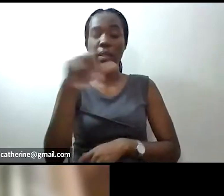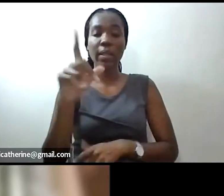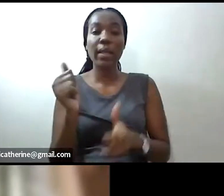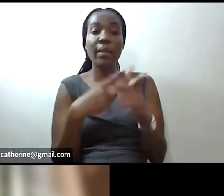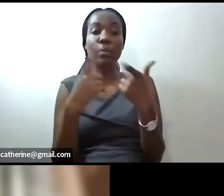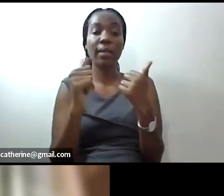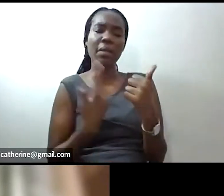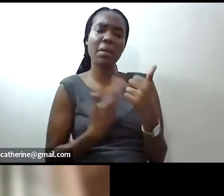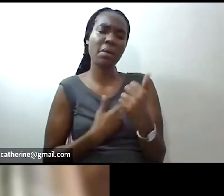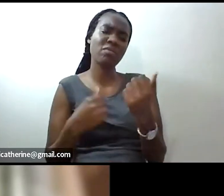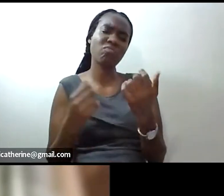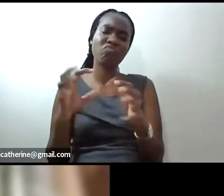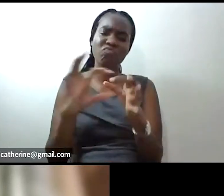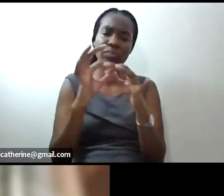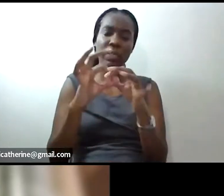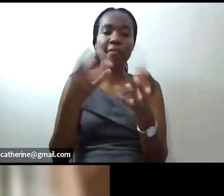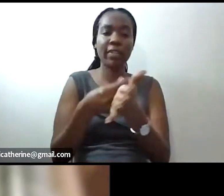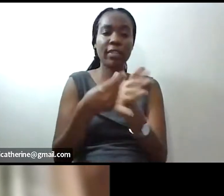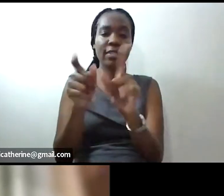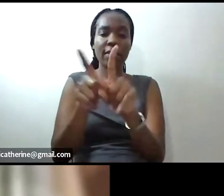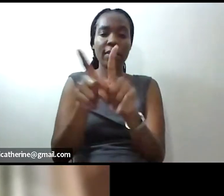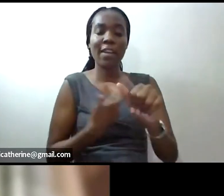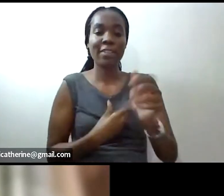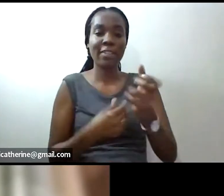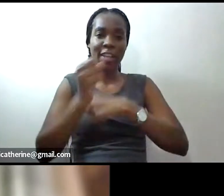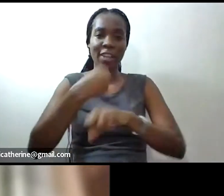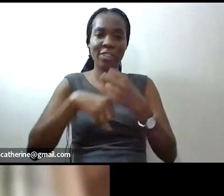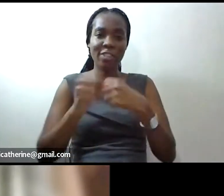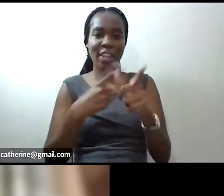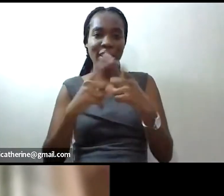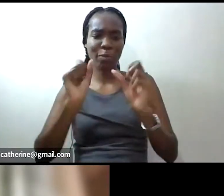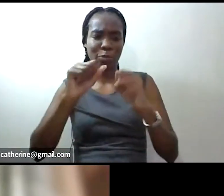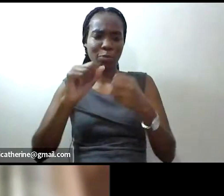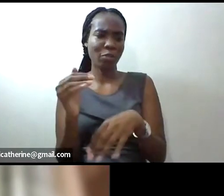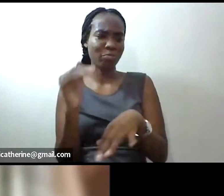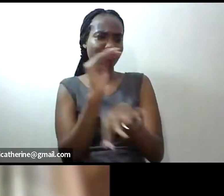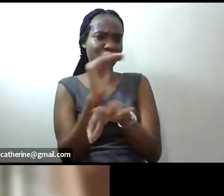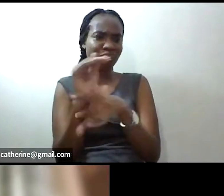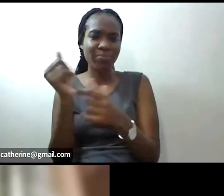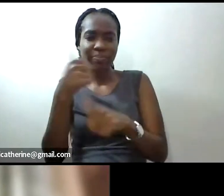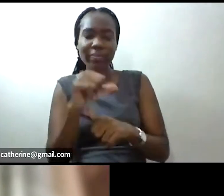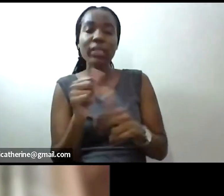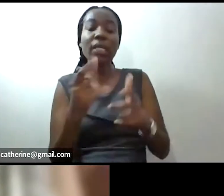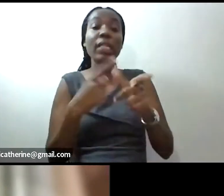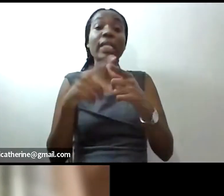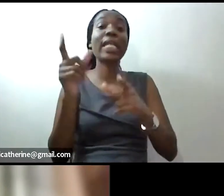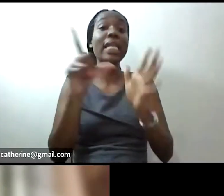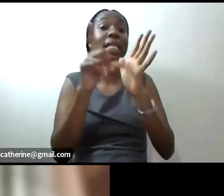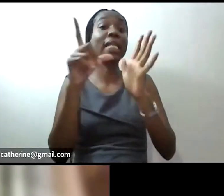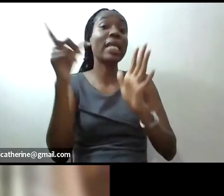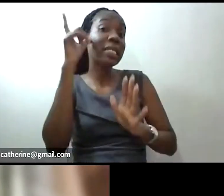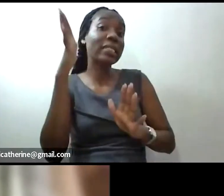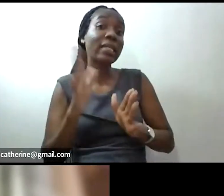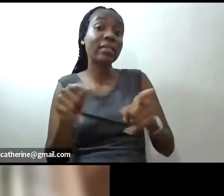and we also do mergers and acquisition. In fact, if the listeners can remember the merger